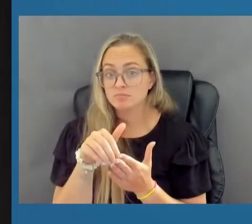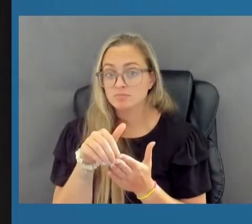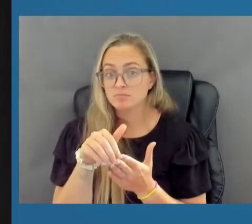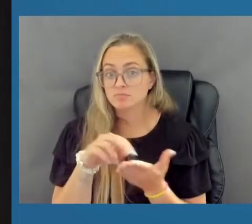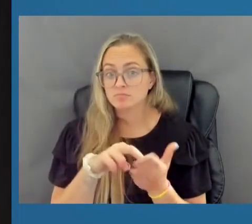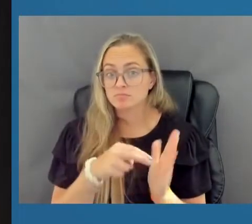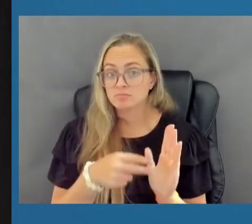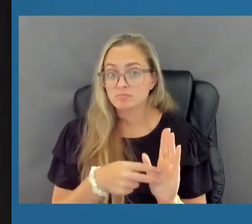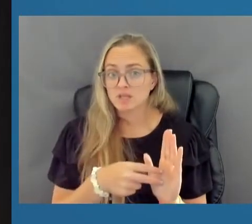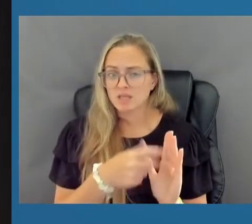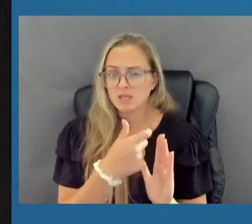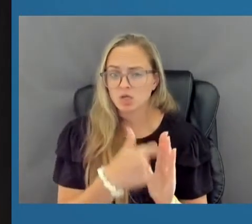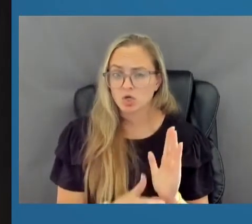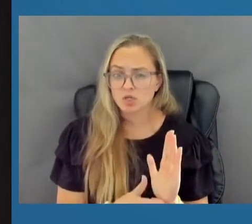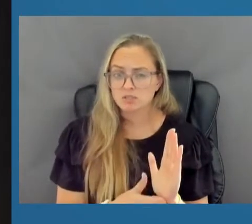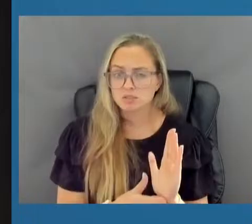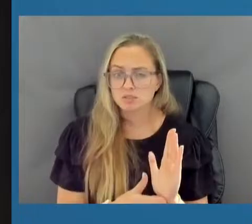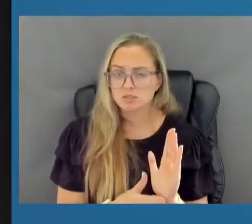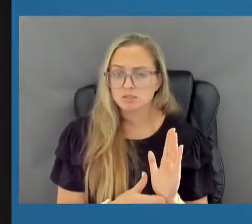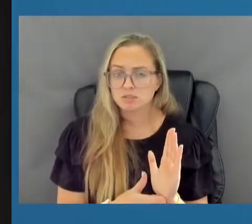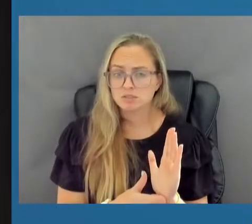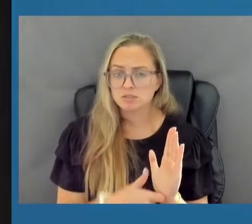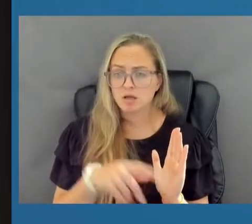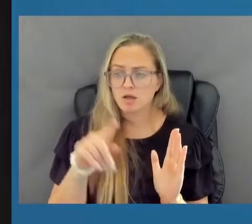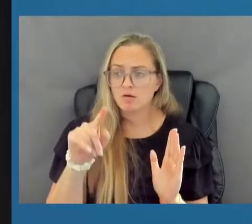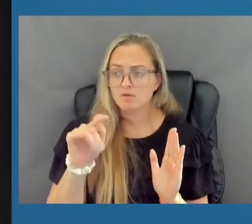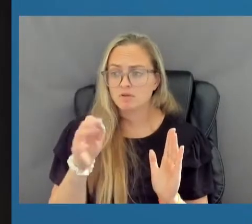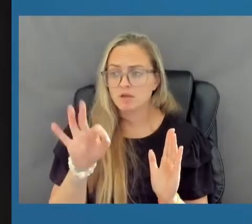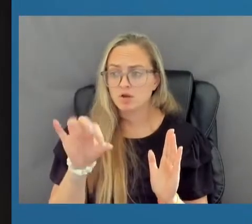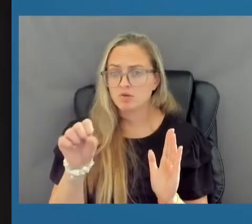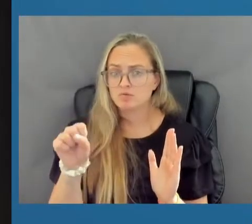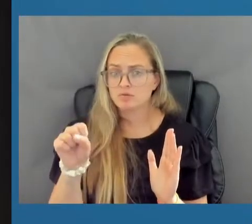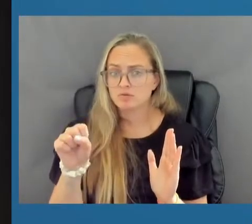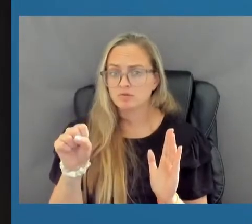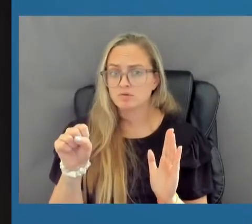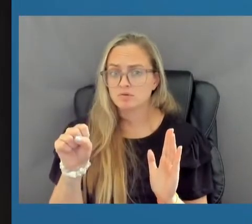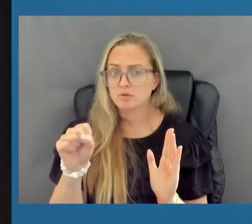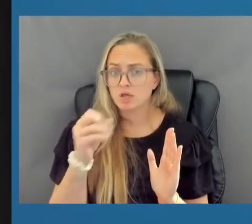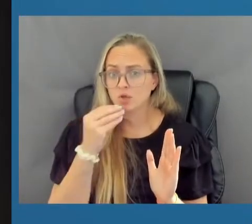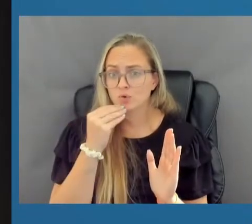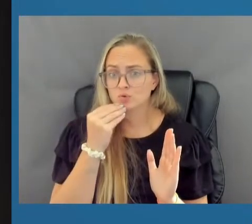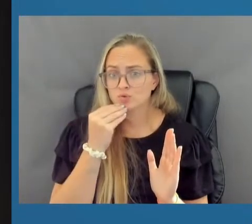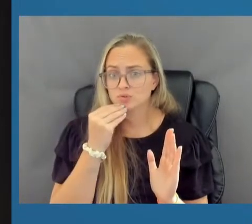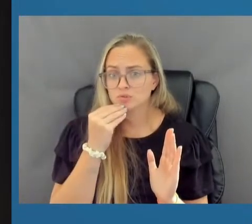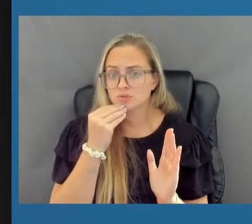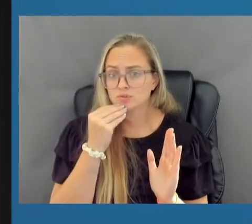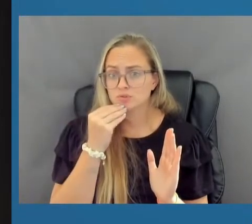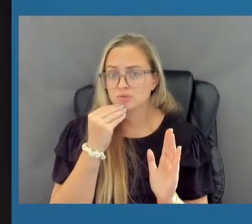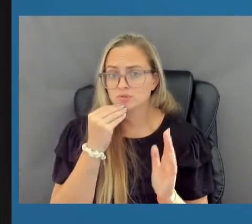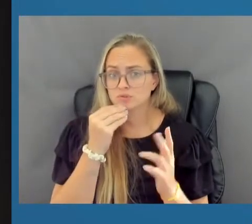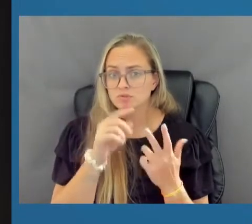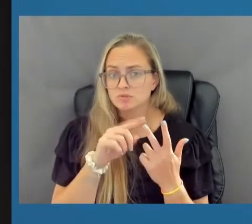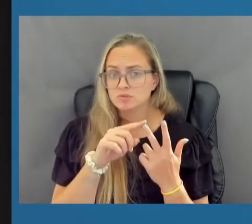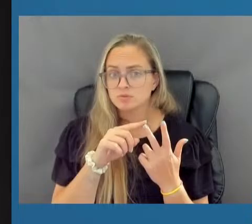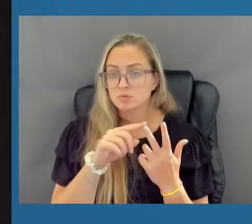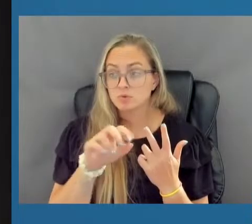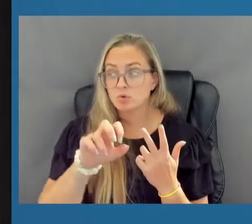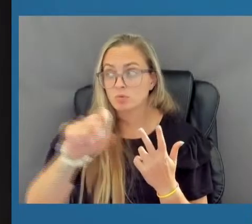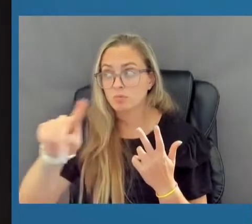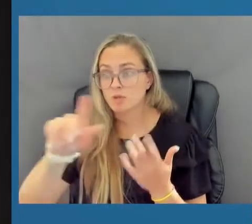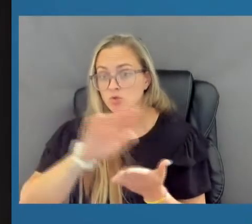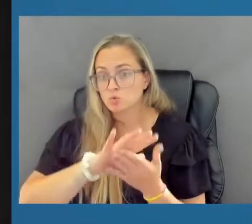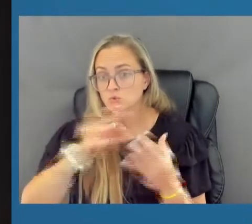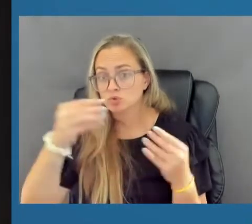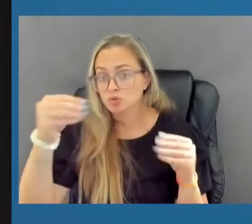saying the costs of tariffs on groceries, and when you go back to school